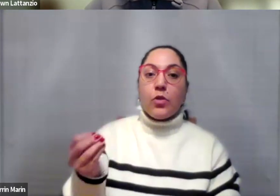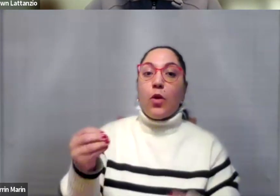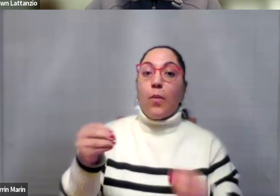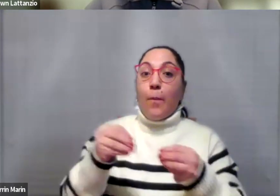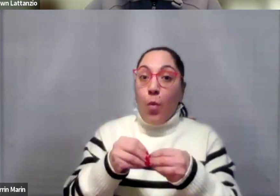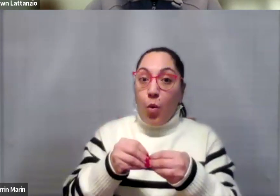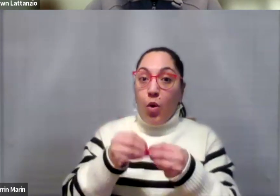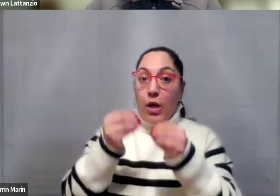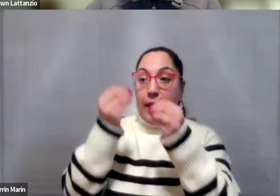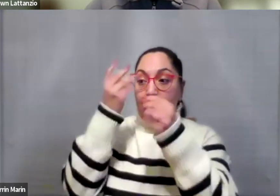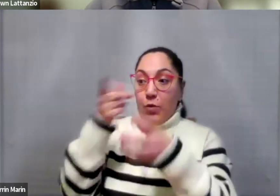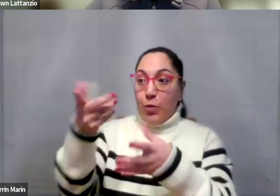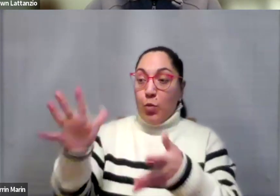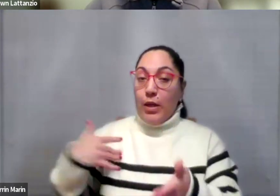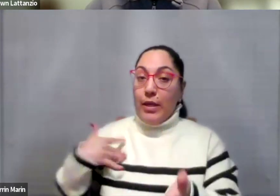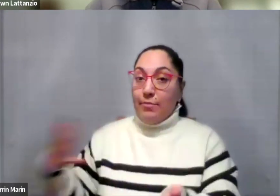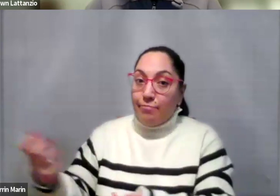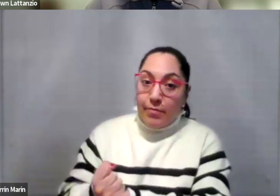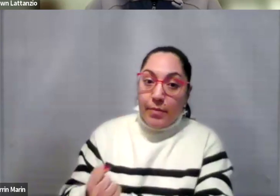can be,